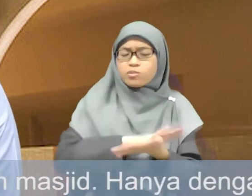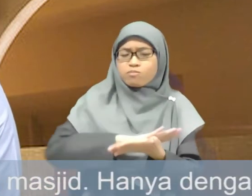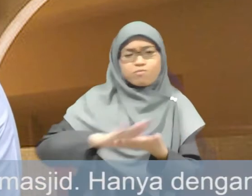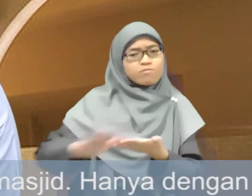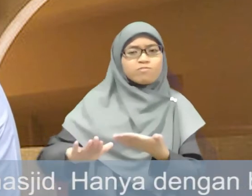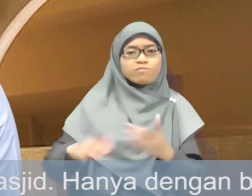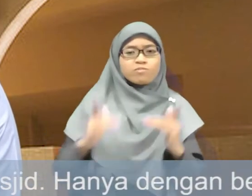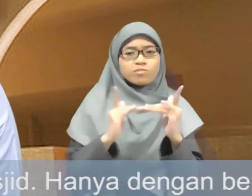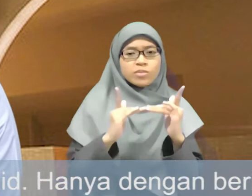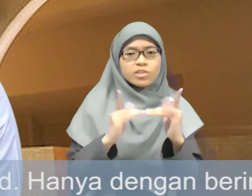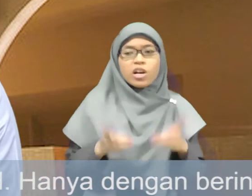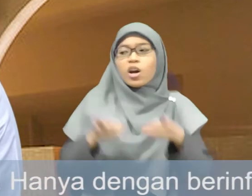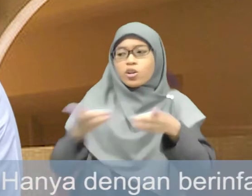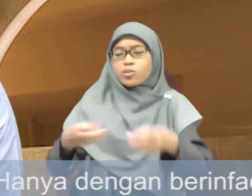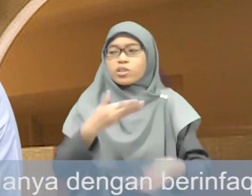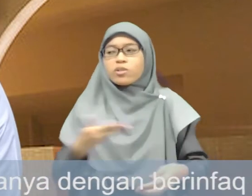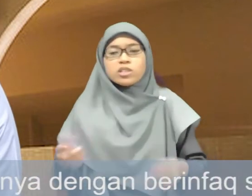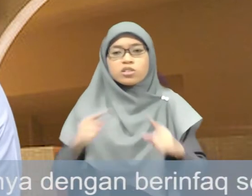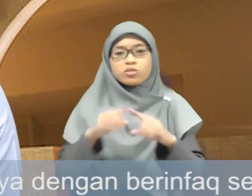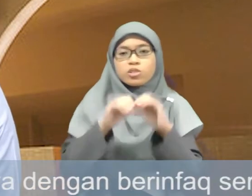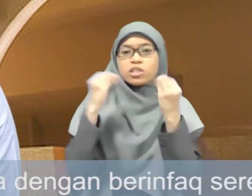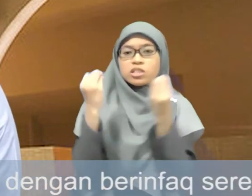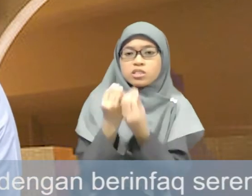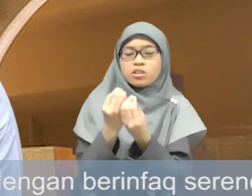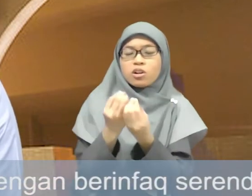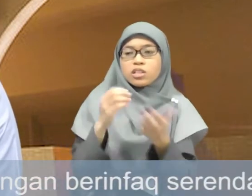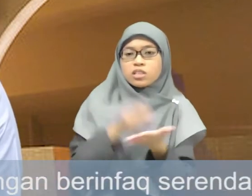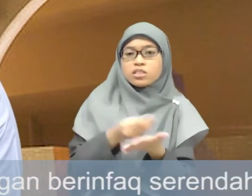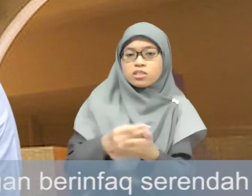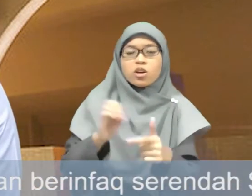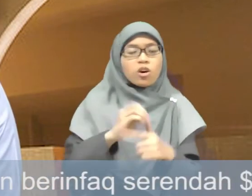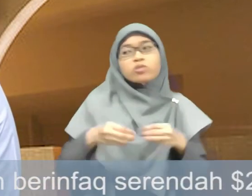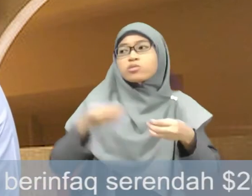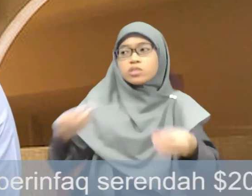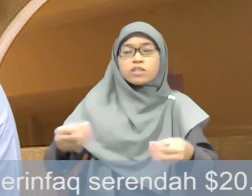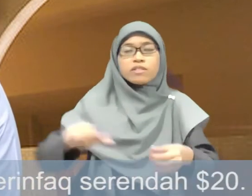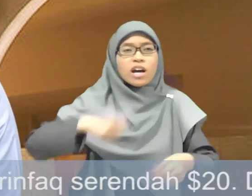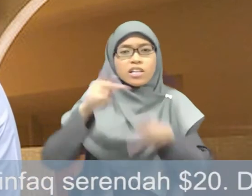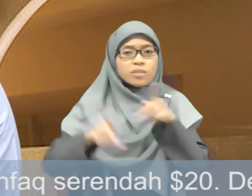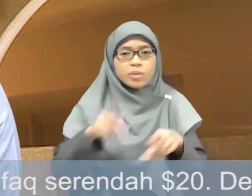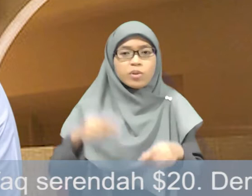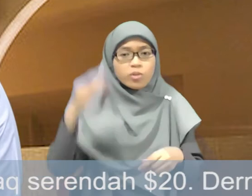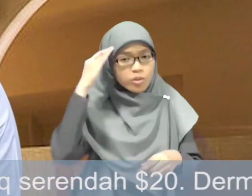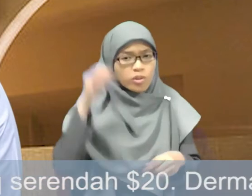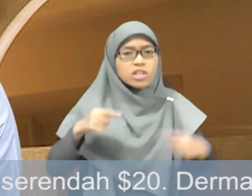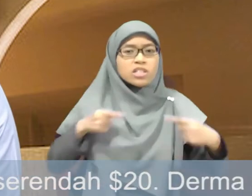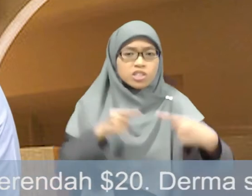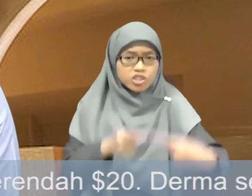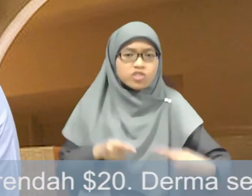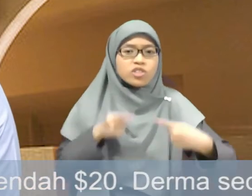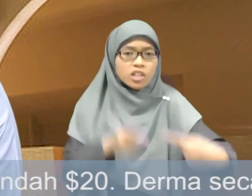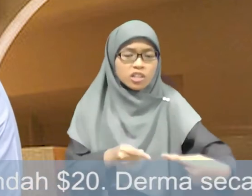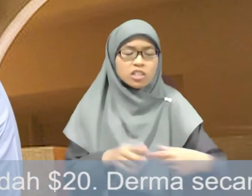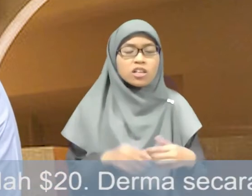your bedroom and donate these items to a charity organization, or simply to give to those in your life who you know are